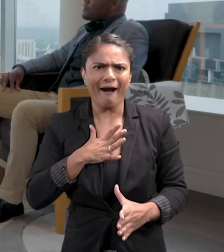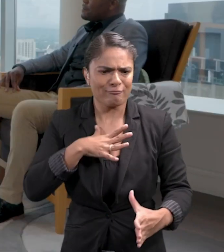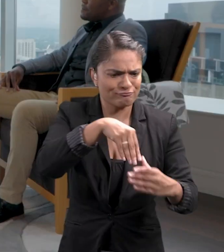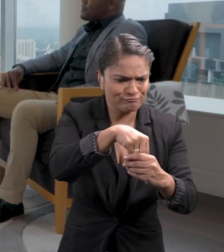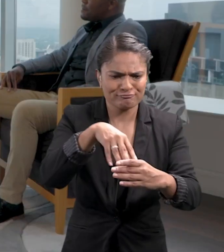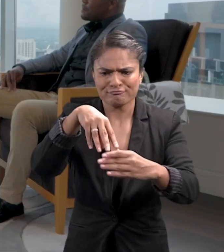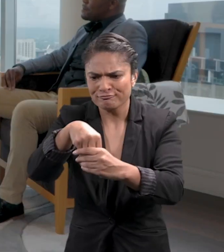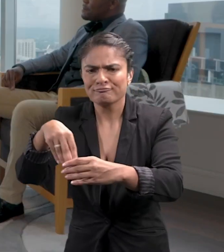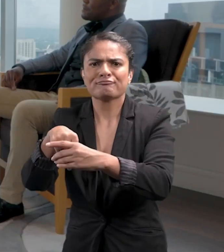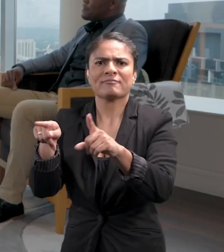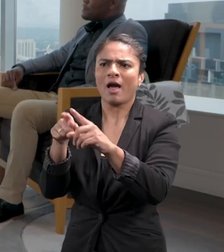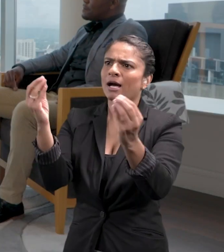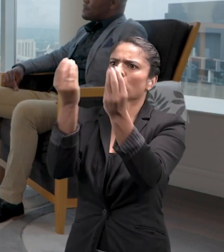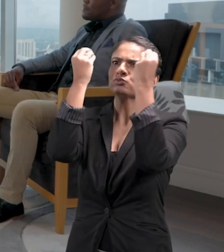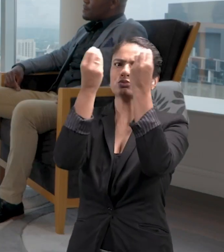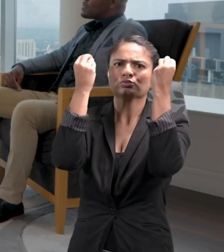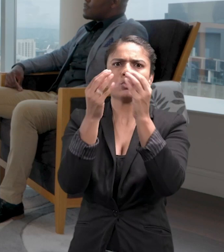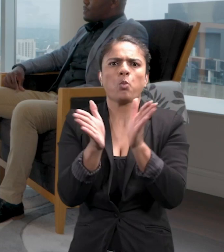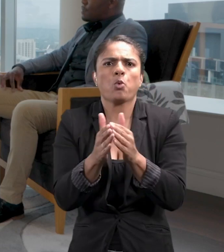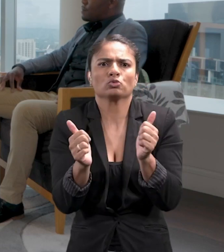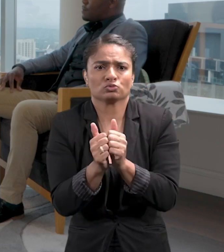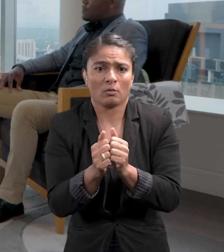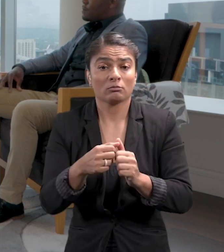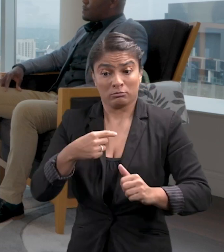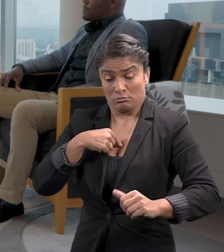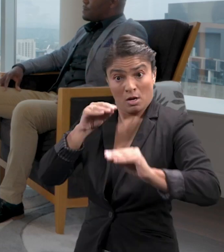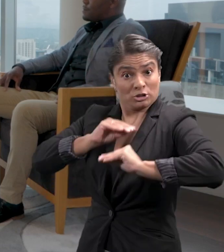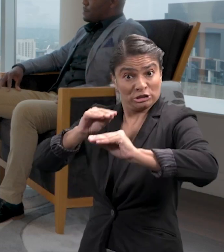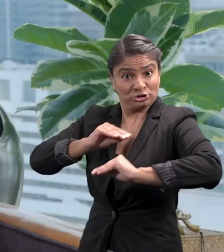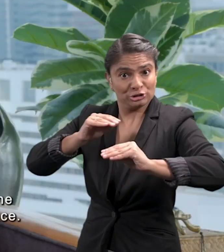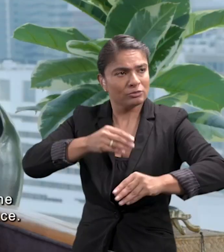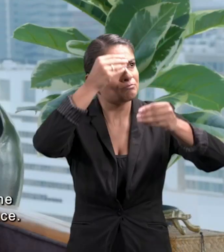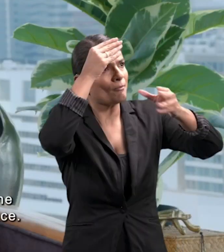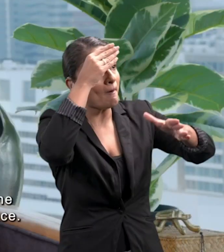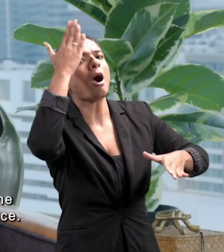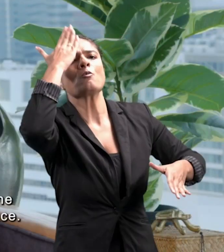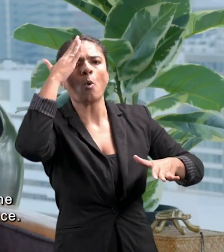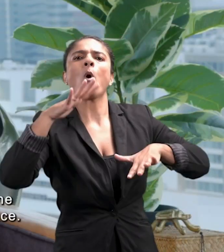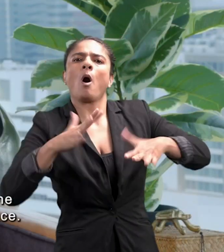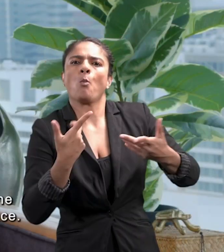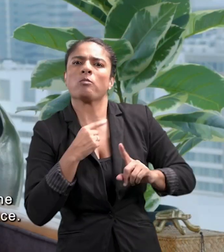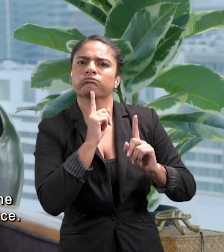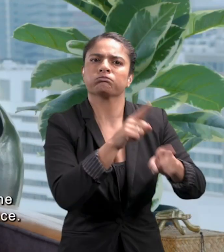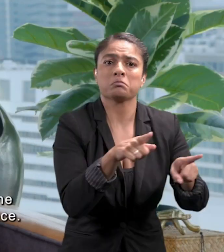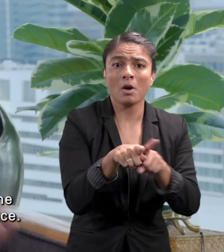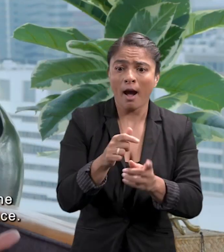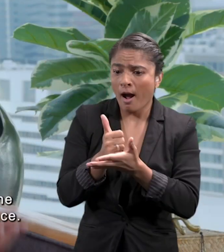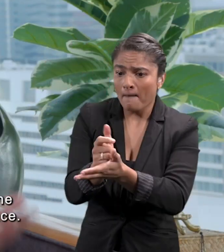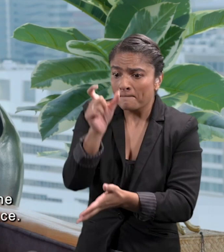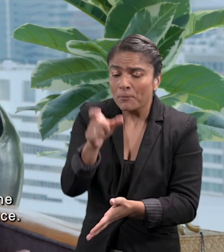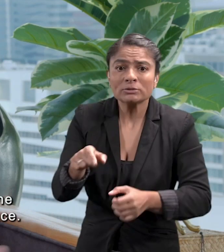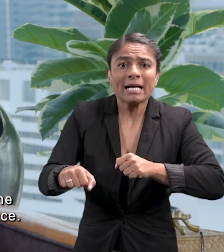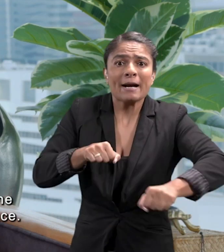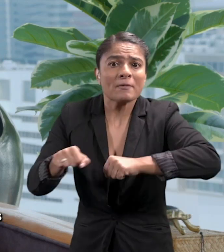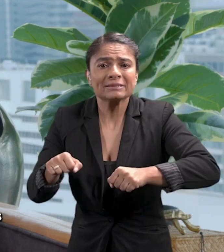as an educational workshop. If people are educated, then they know how to react, but they also know how to help someone that has epilepsy